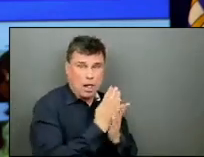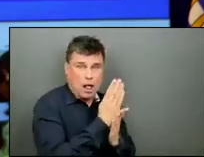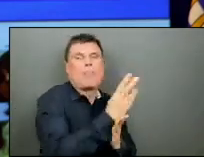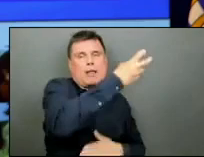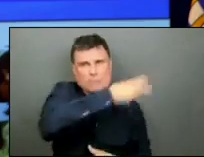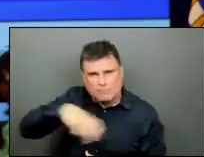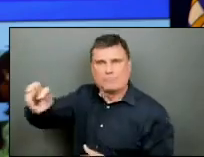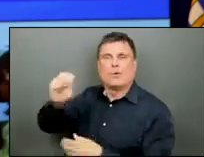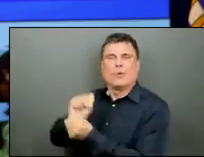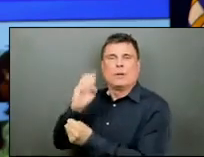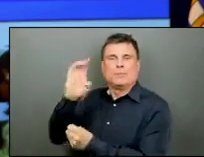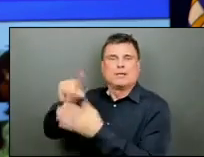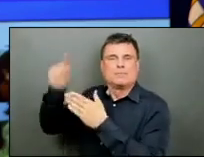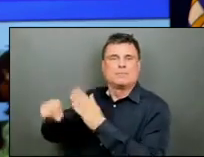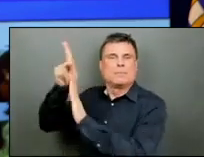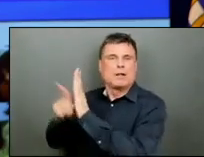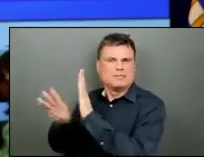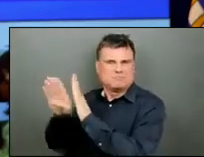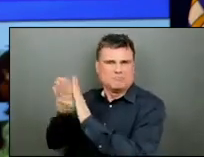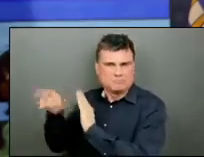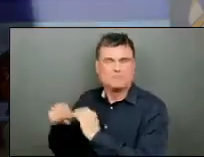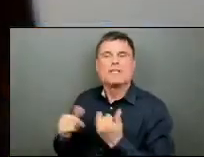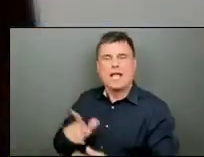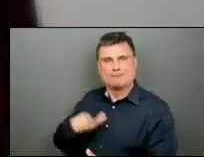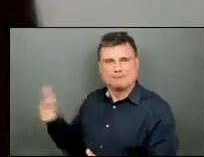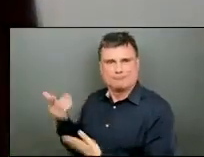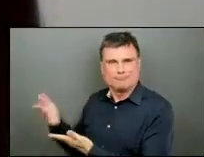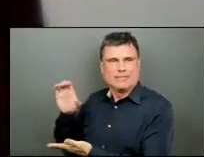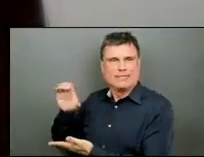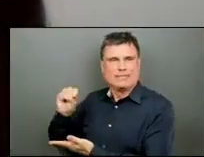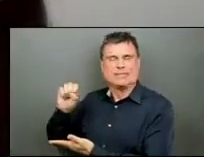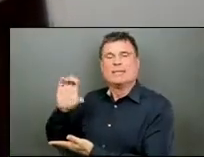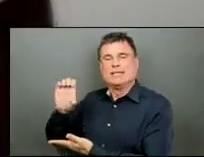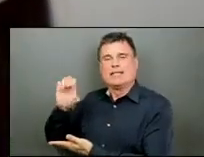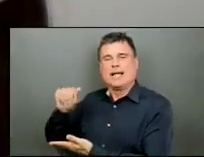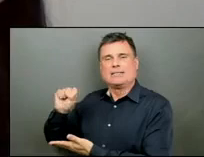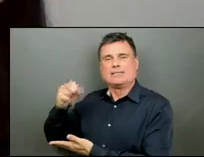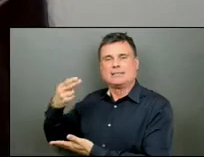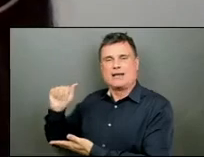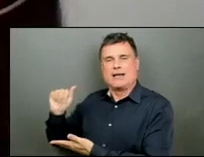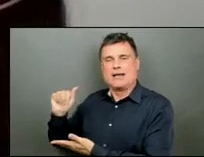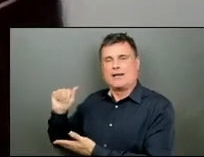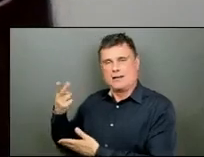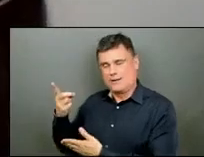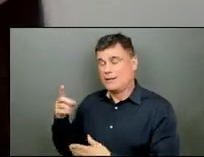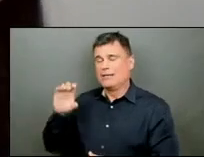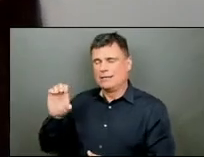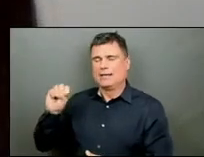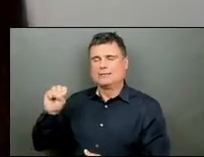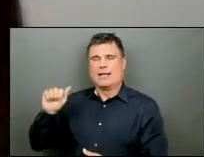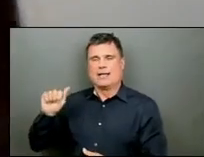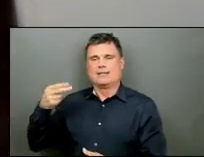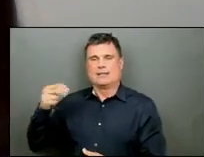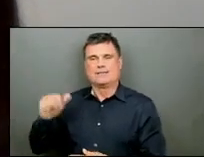I'll pass the mic over virtually to EASHA. Thank you. Hi, everyone. I'm really excited to share my experience as an intern with